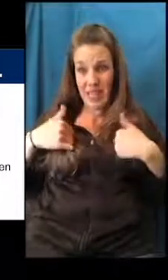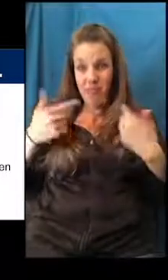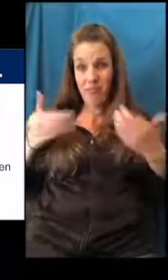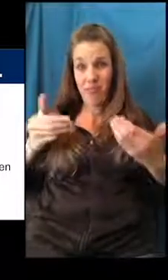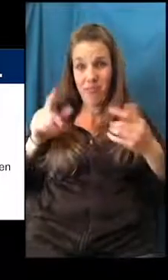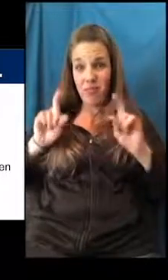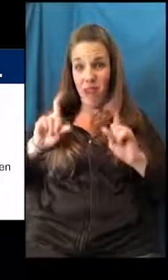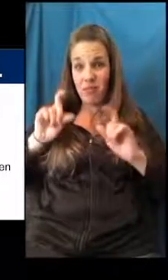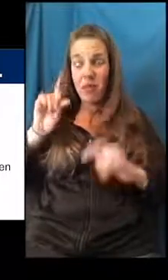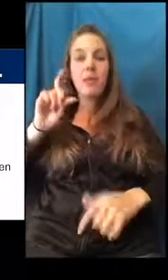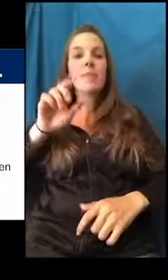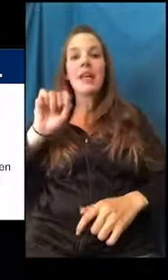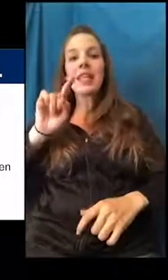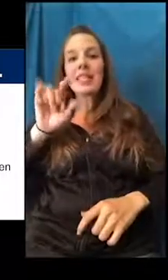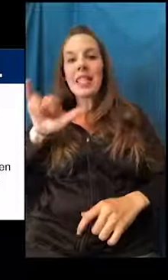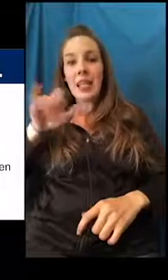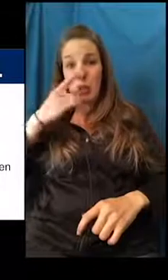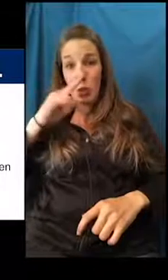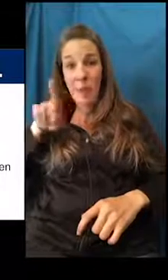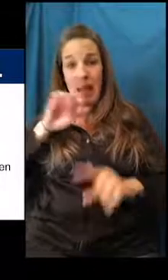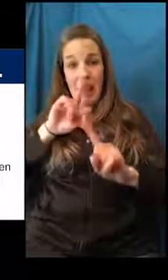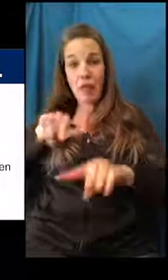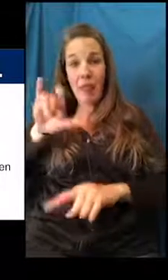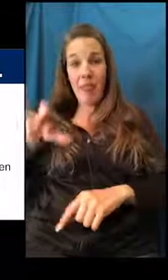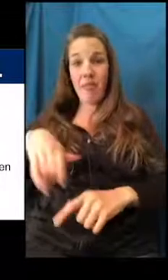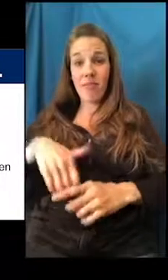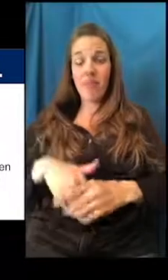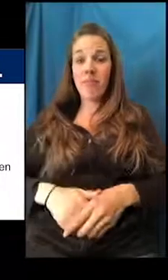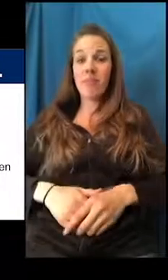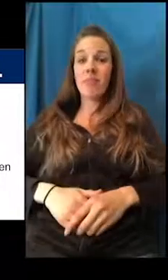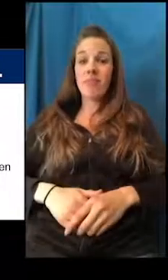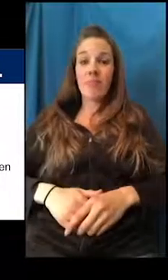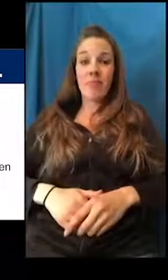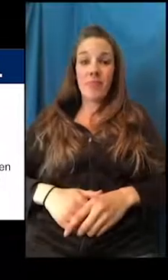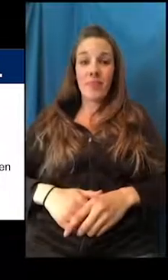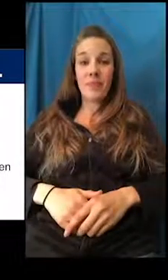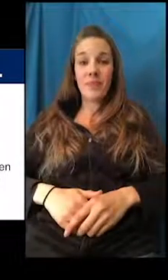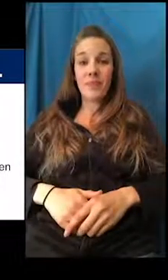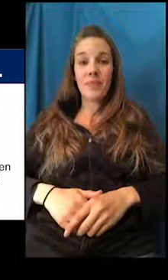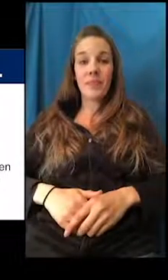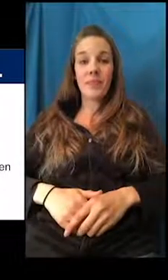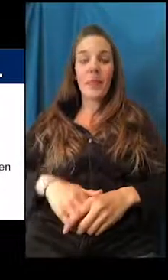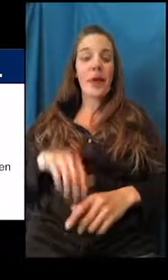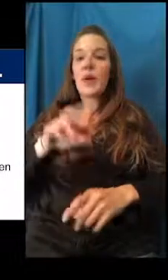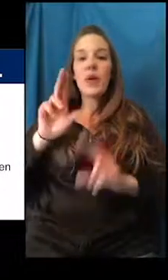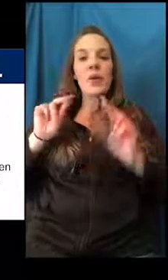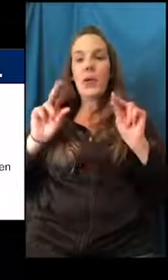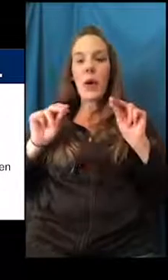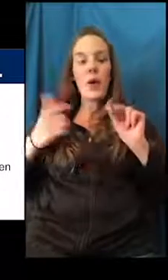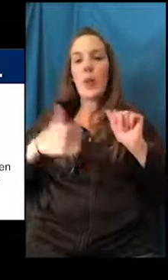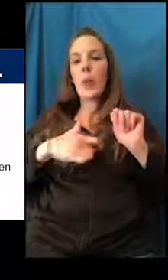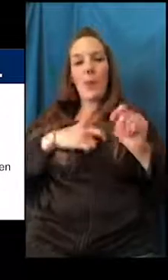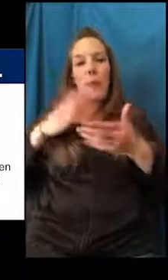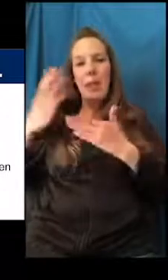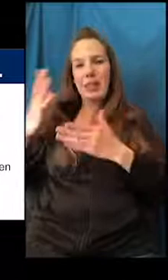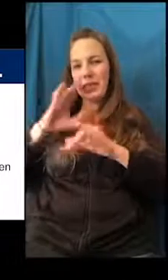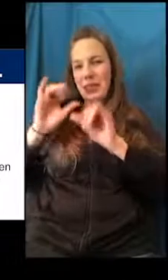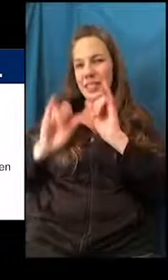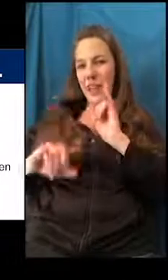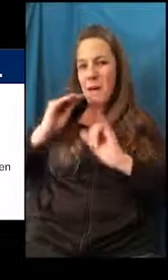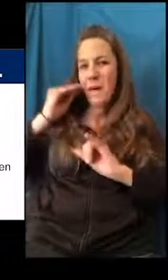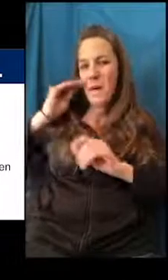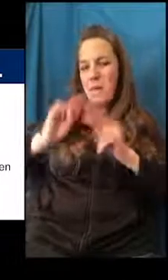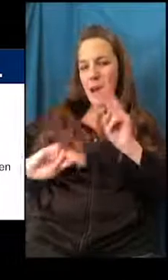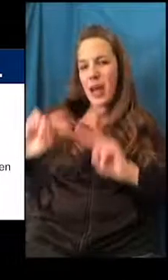Stacy, would you like to take that question to respond to? Sure. No, we would recommend that you stay home, monitor yourself for symptoms,